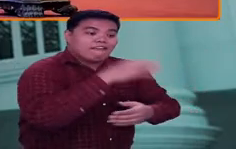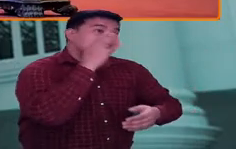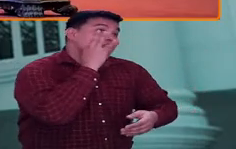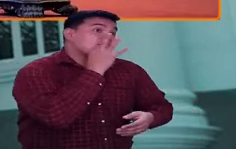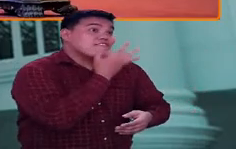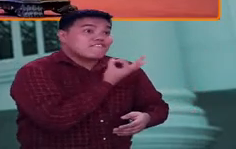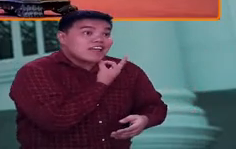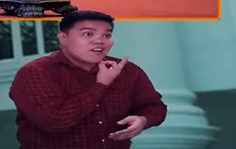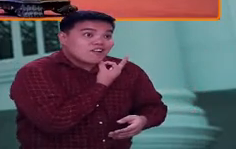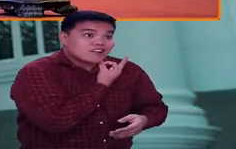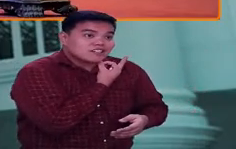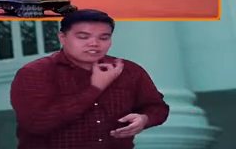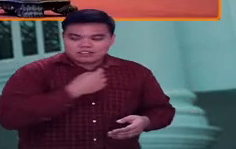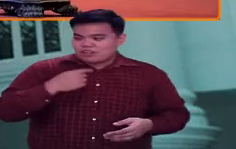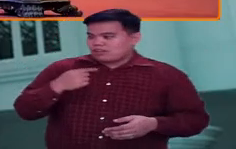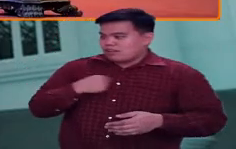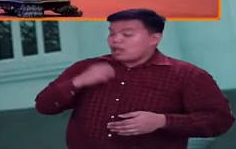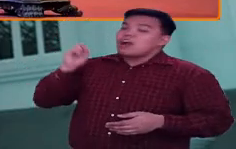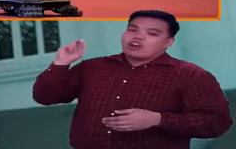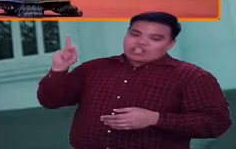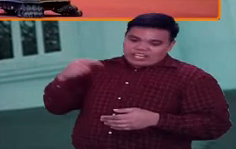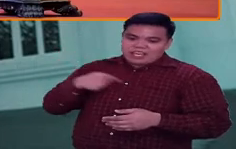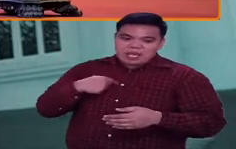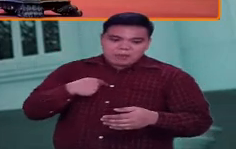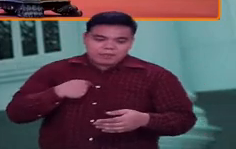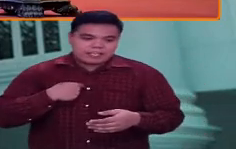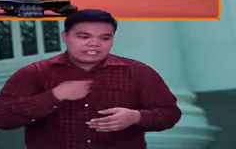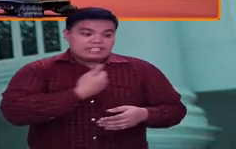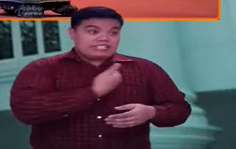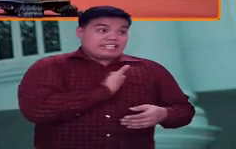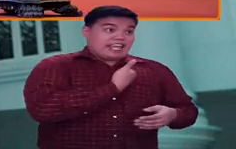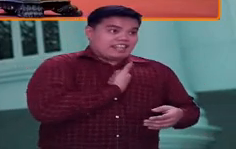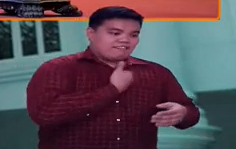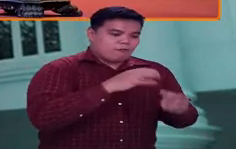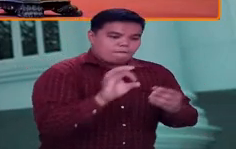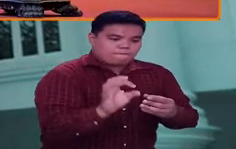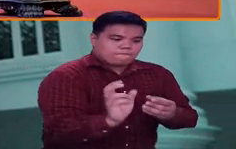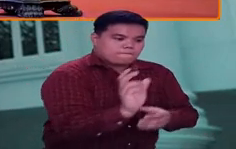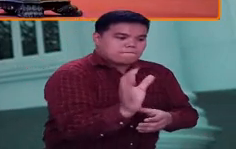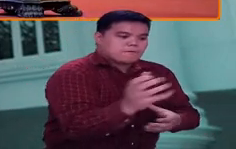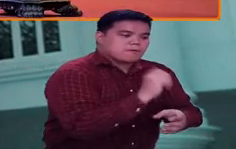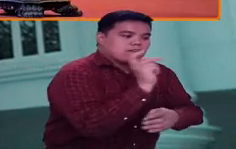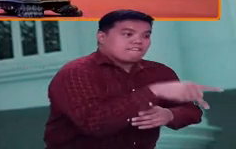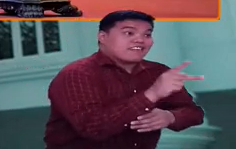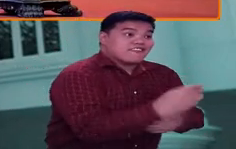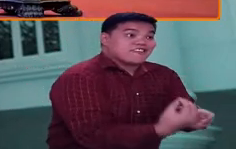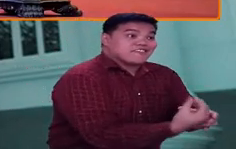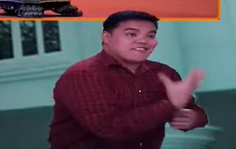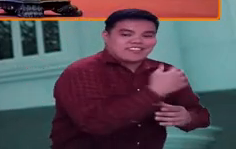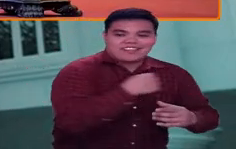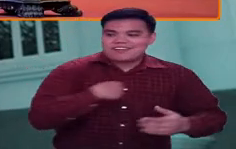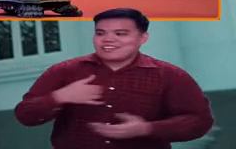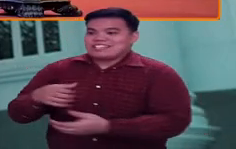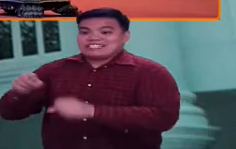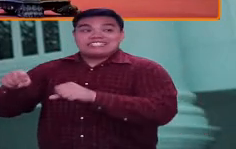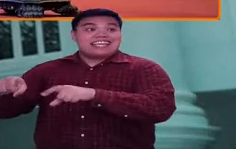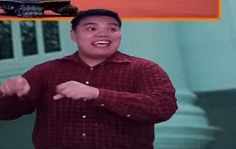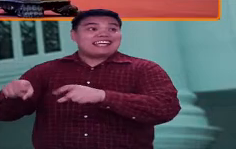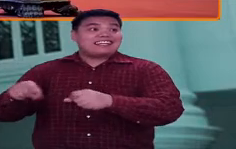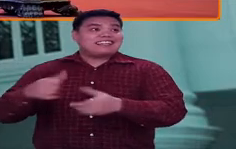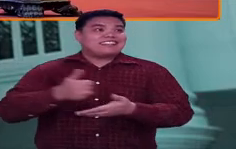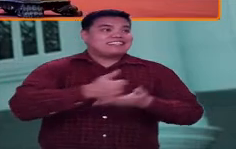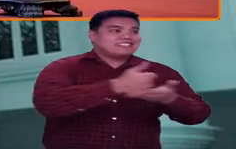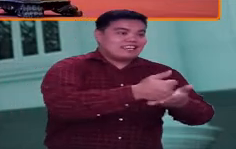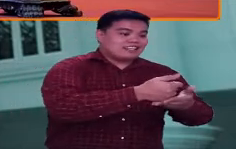and things. And so she began to make those and sell them to her family and her friends. And everything she made, she gave